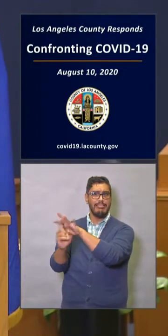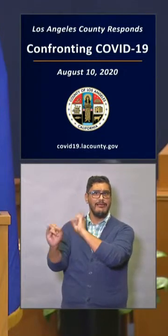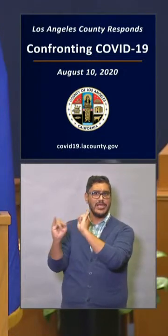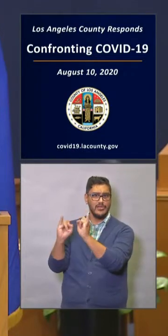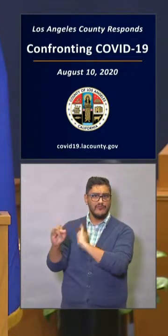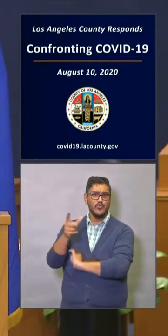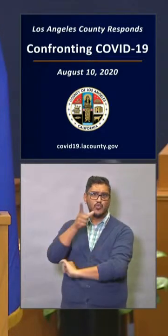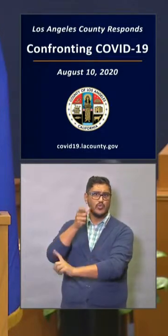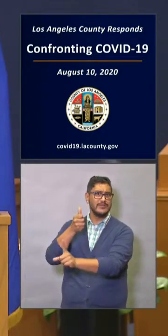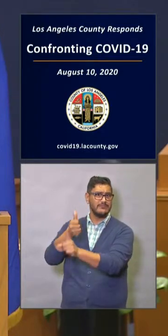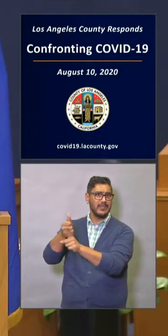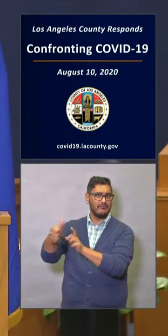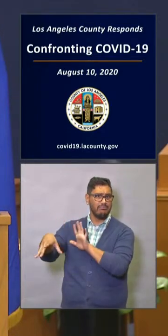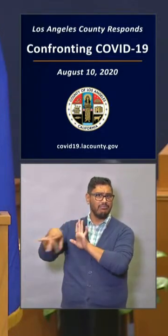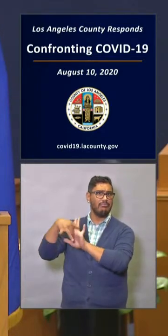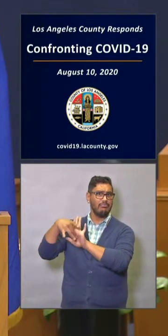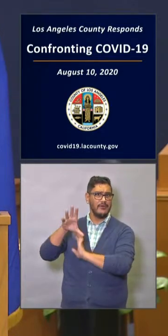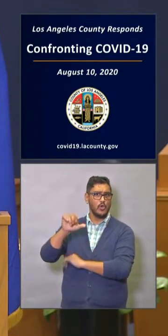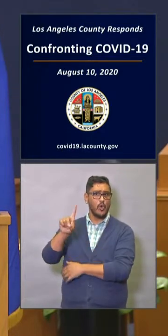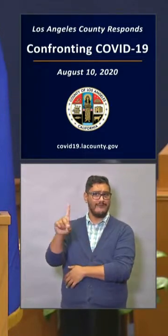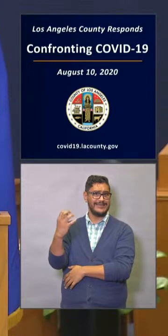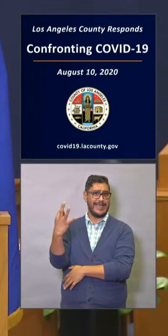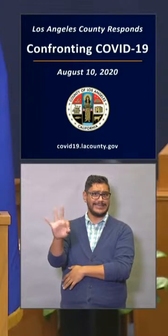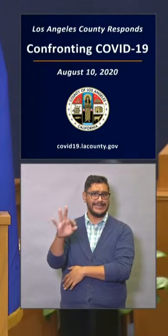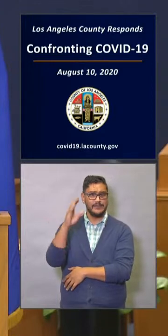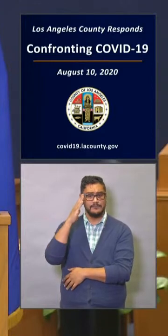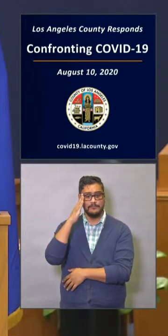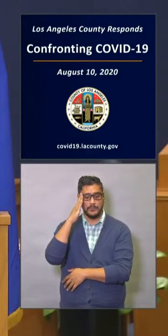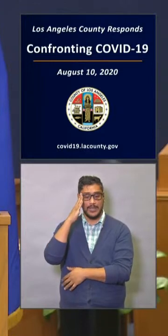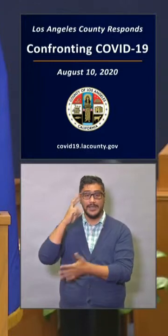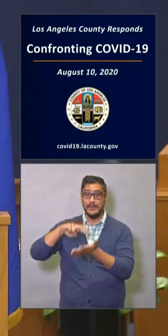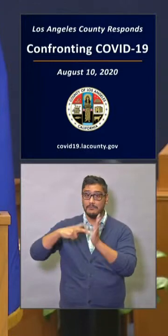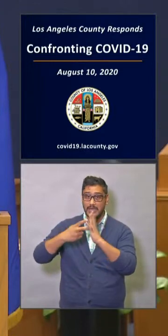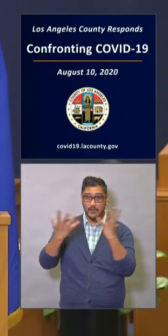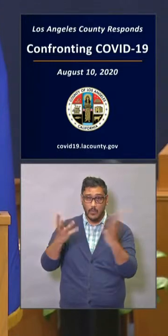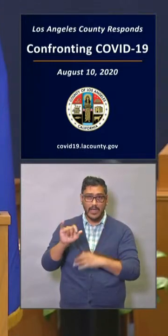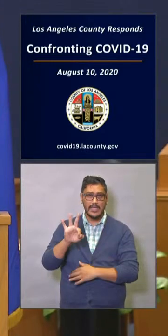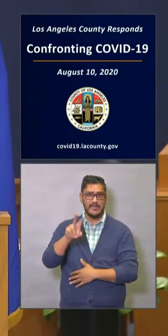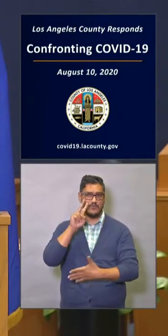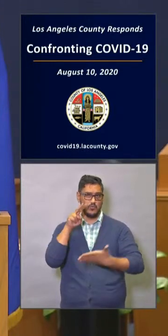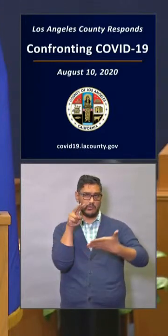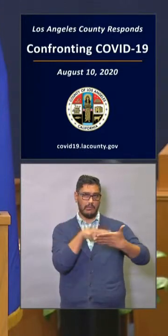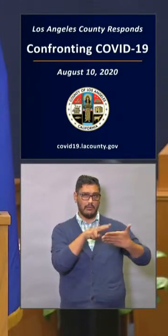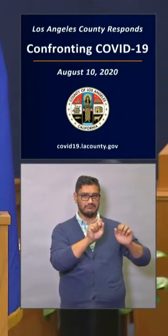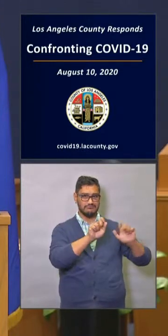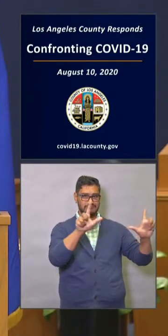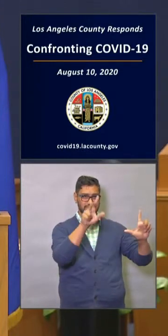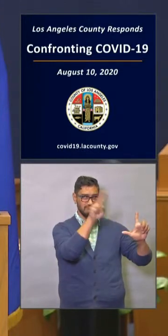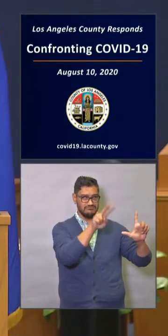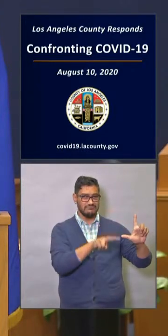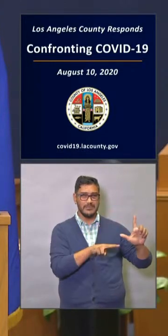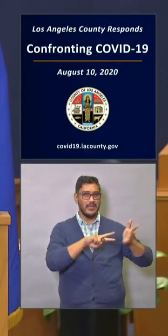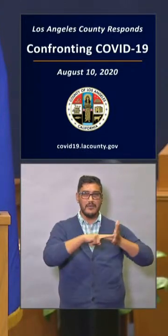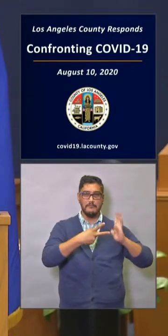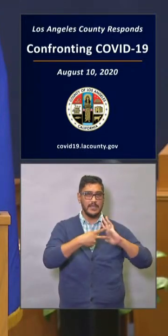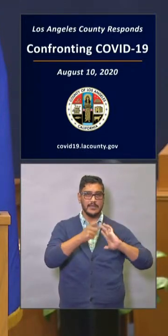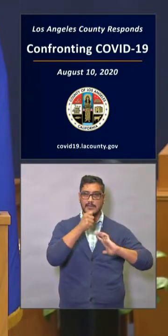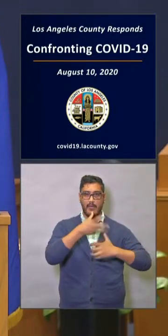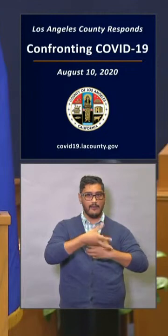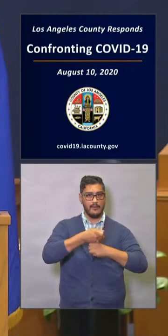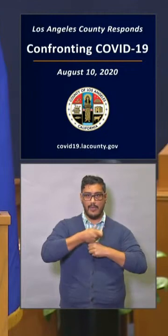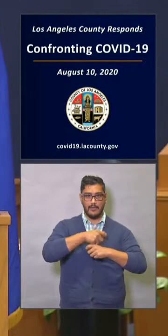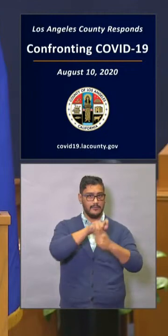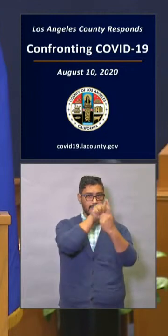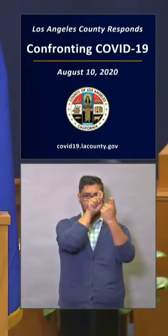are positive for COVID-19. What that represents, if you go and look on our dashboard, you'll see that we don't get